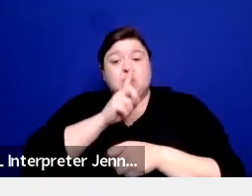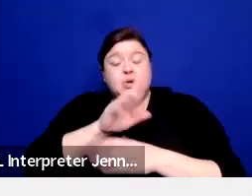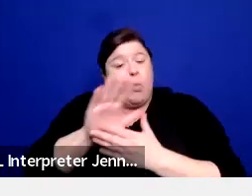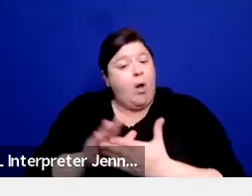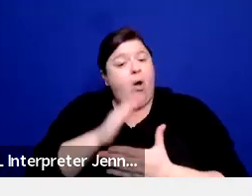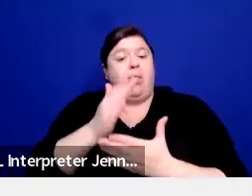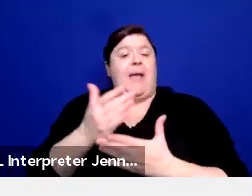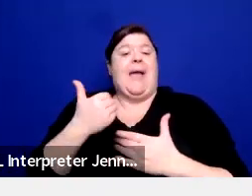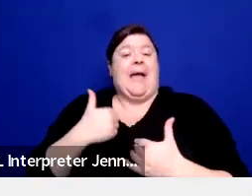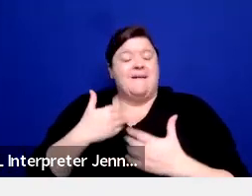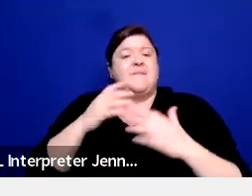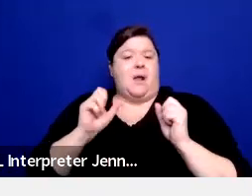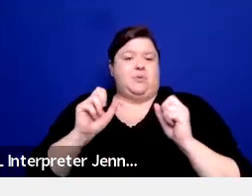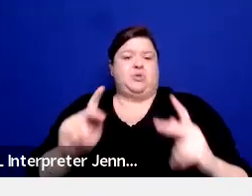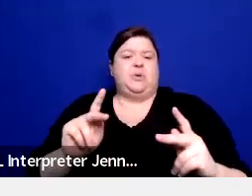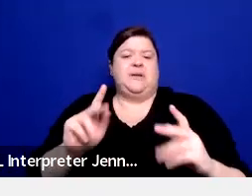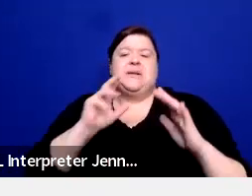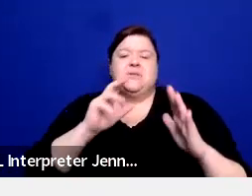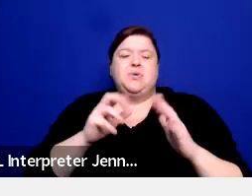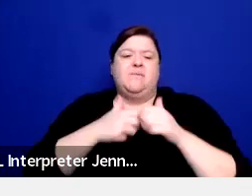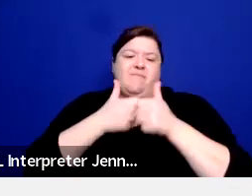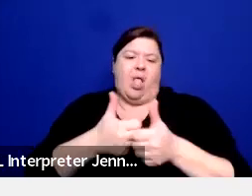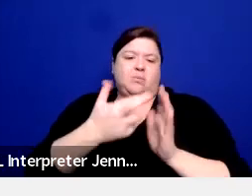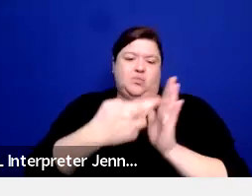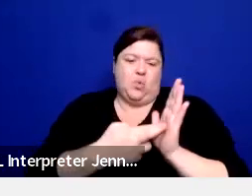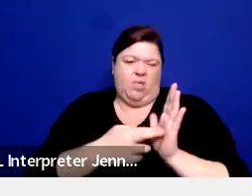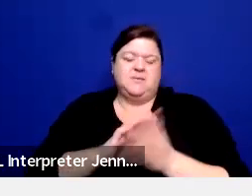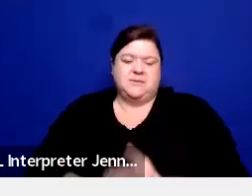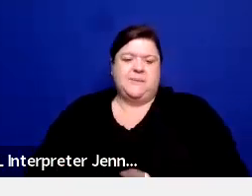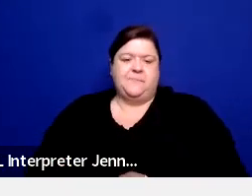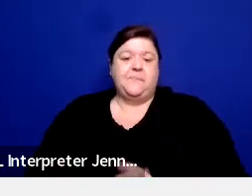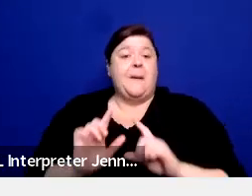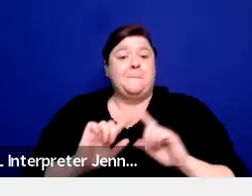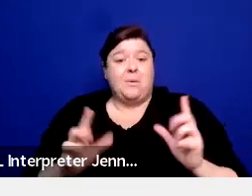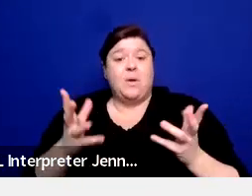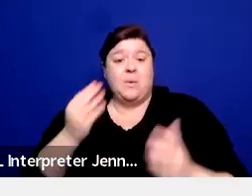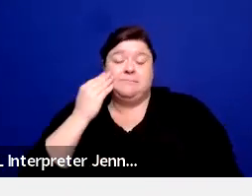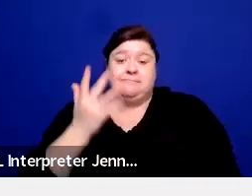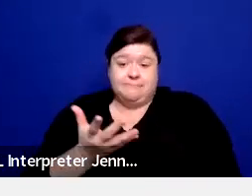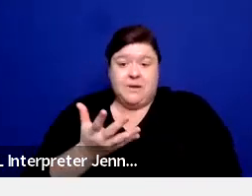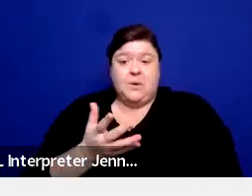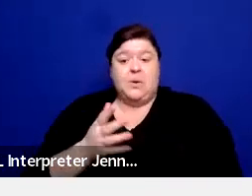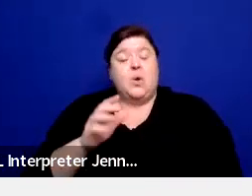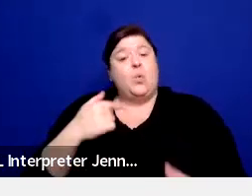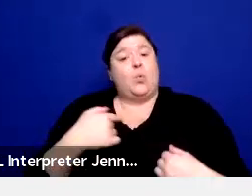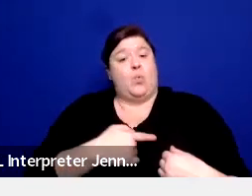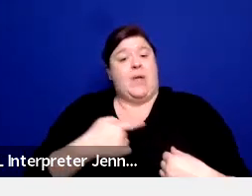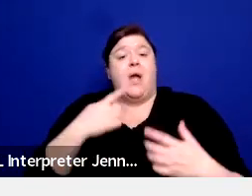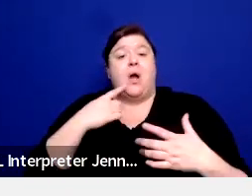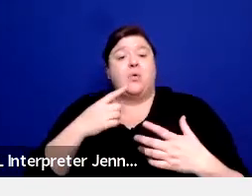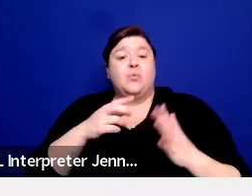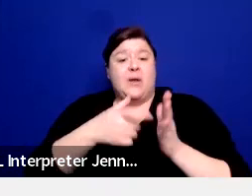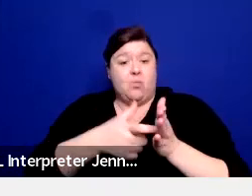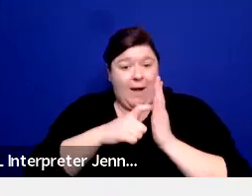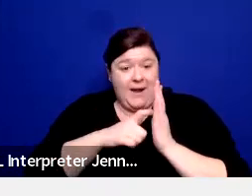into compliance during this temporary rule set period. We do want to note, though, that we are required to address complaints. So if